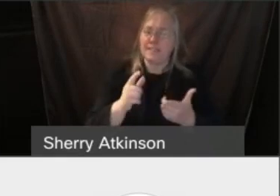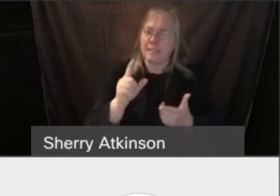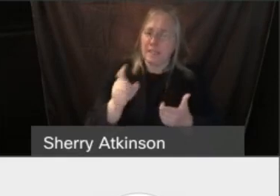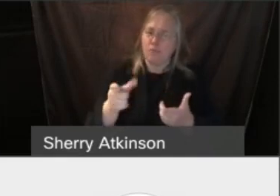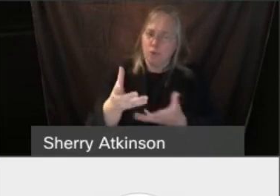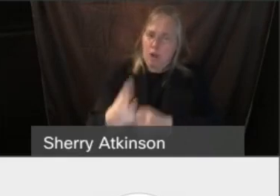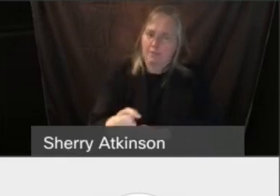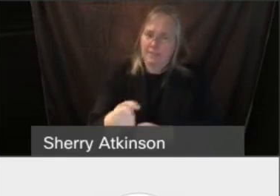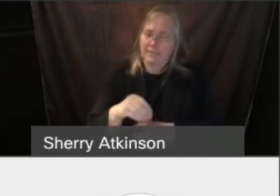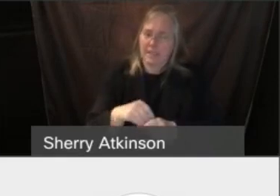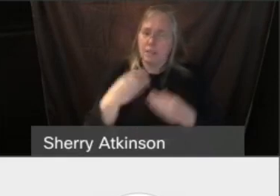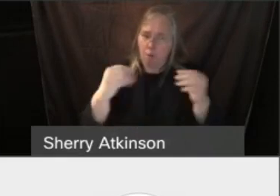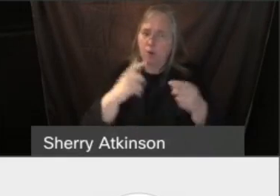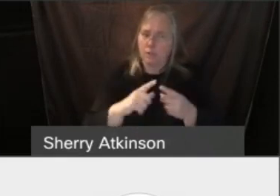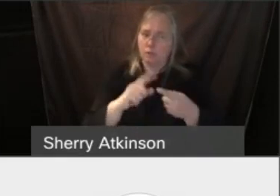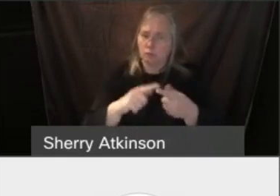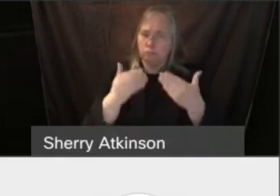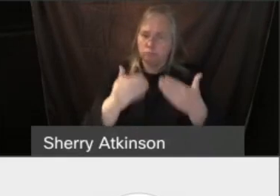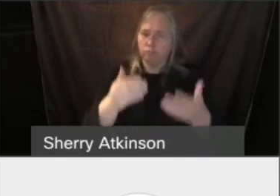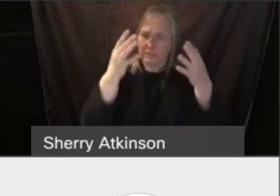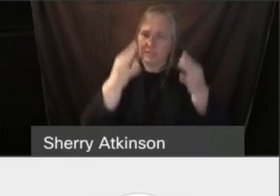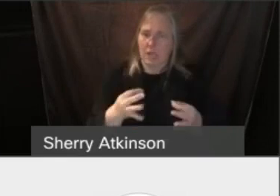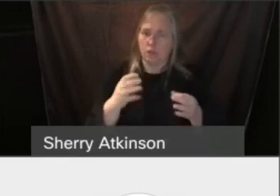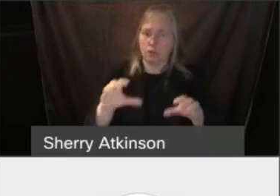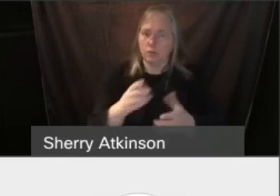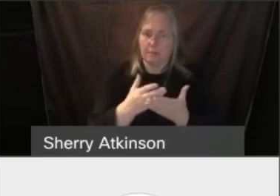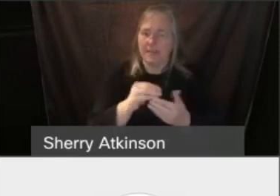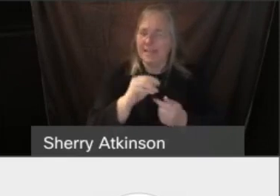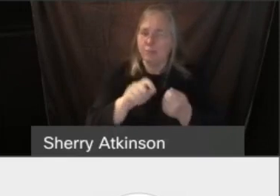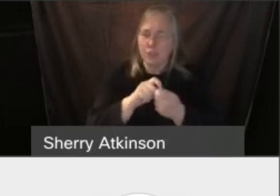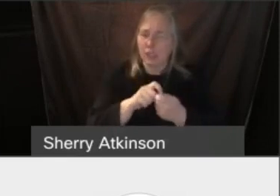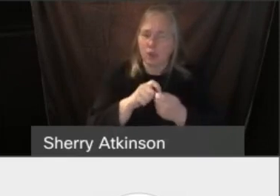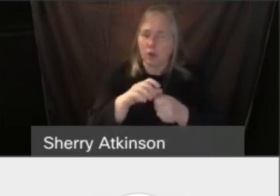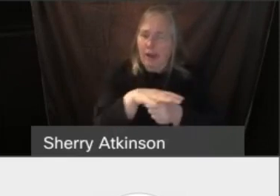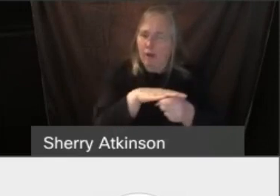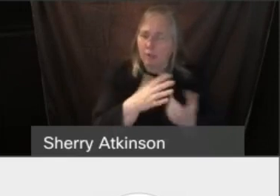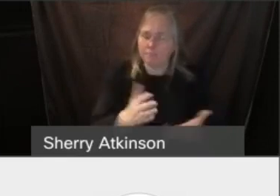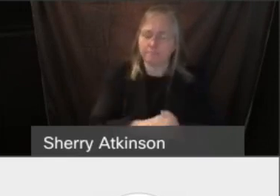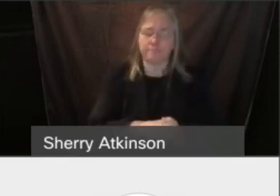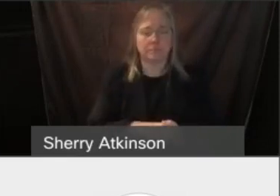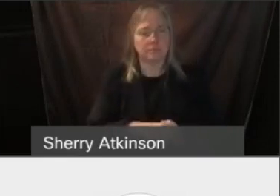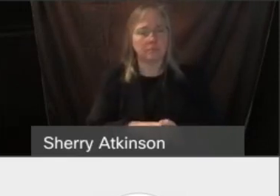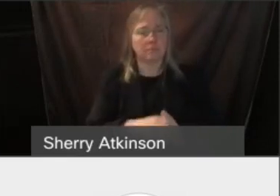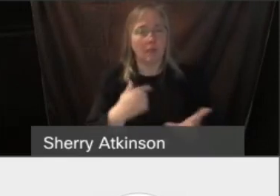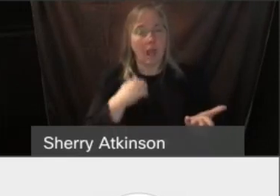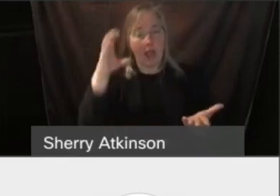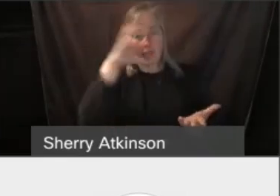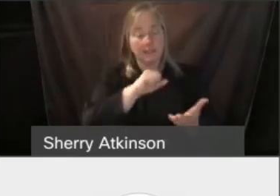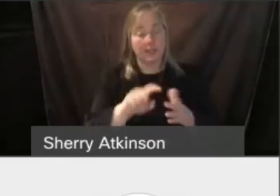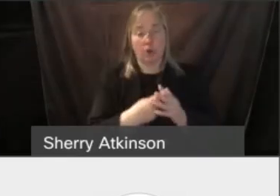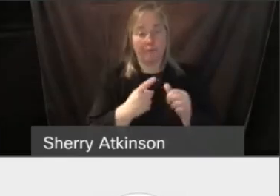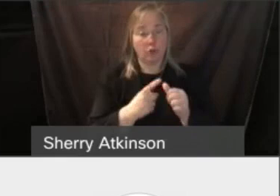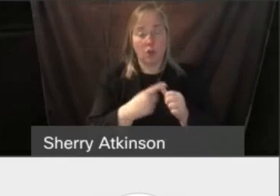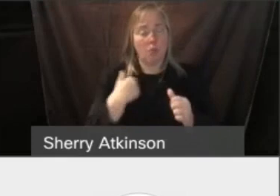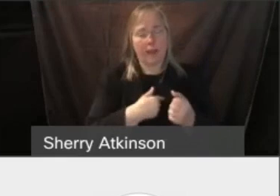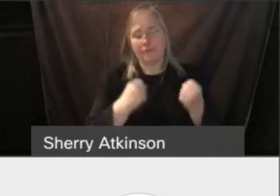market, that decision to do something in a particular jurisdiction? Well, I guess I'd start with, we have pretty strong